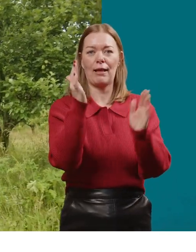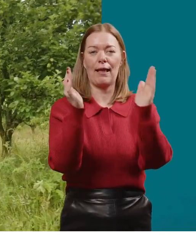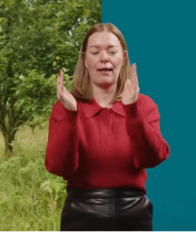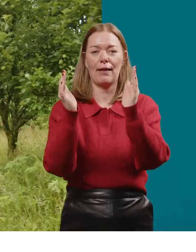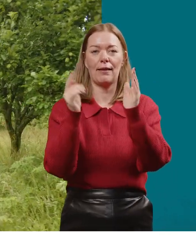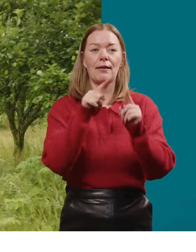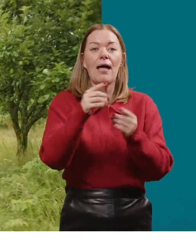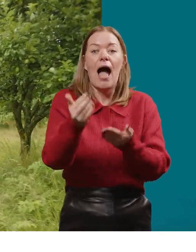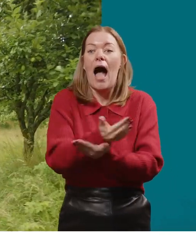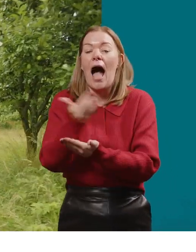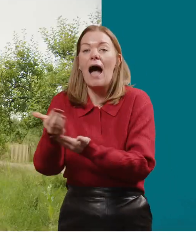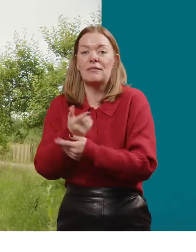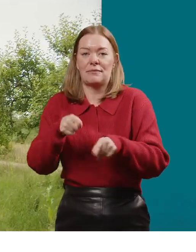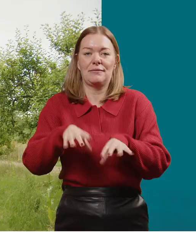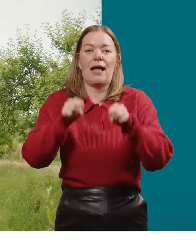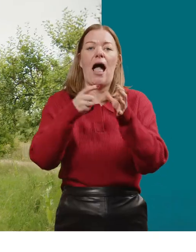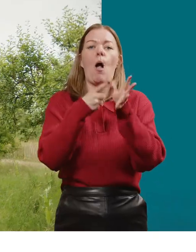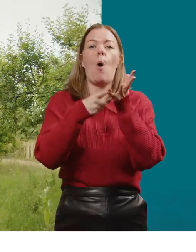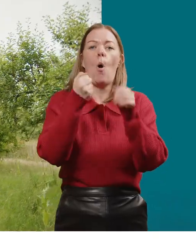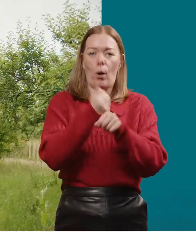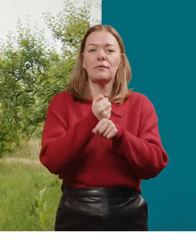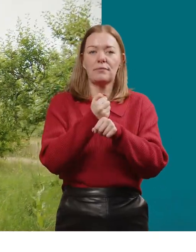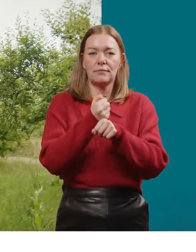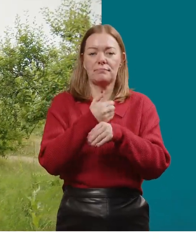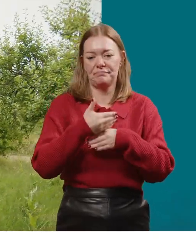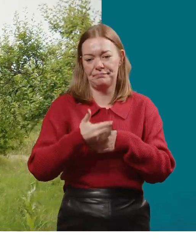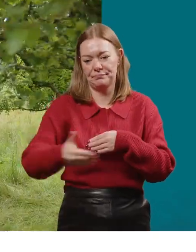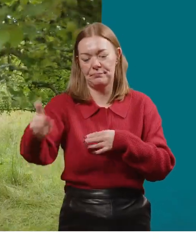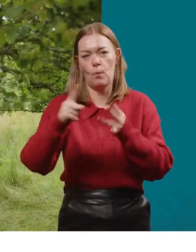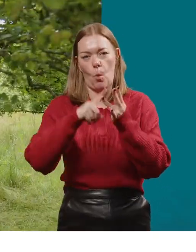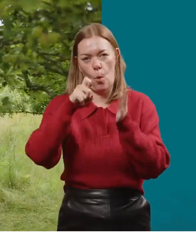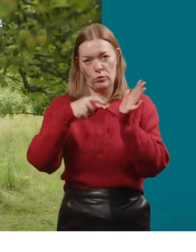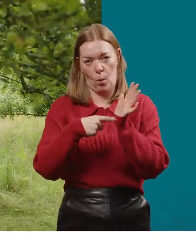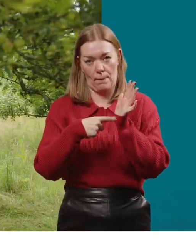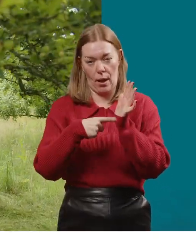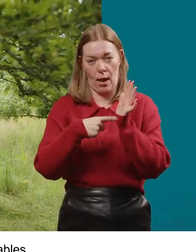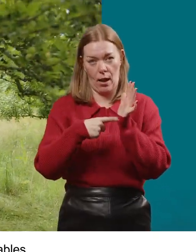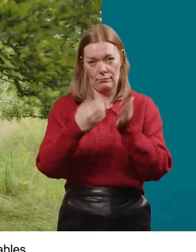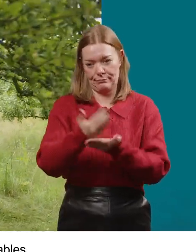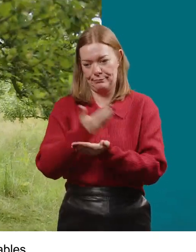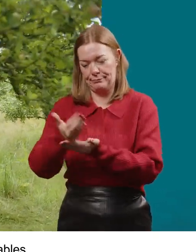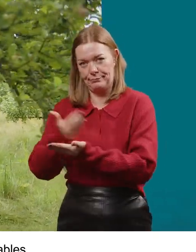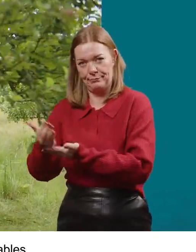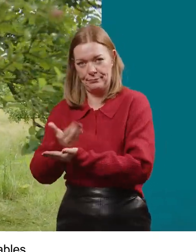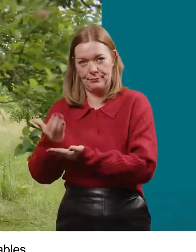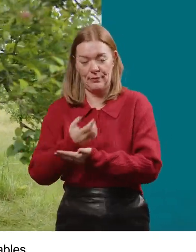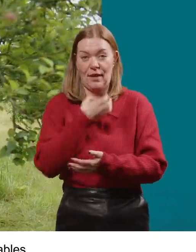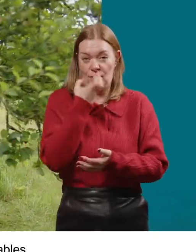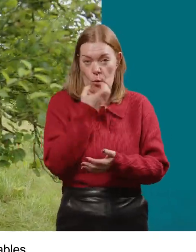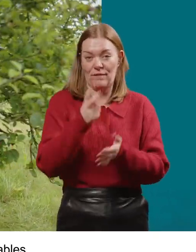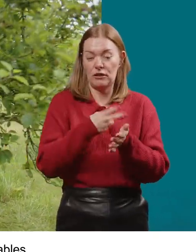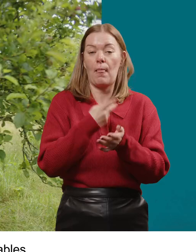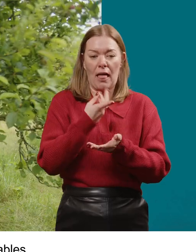Harvesting begins in August with early varieties and continues until the end of October. Surplus fruit and vegetables